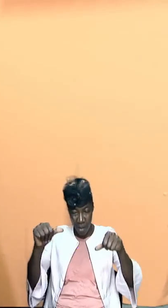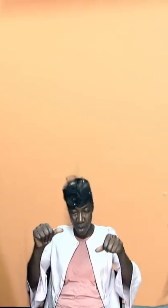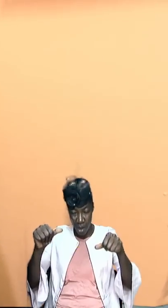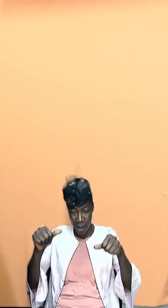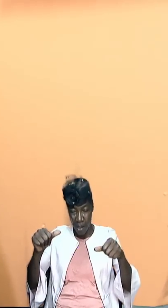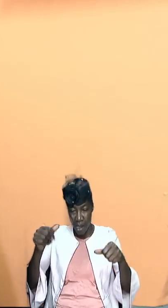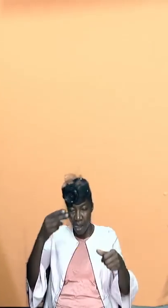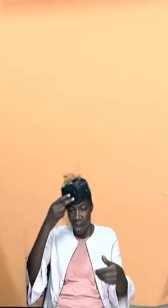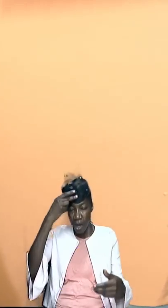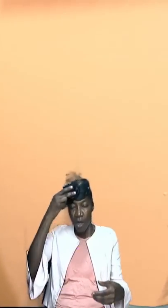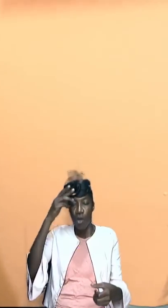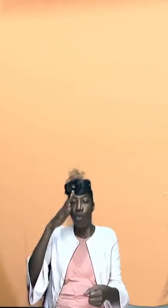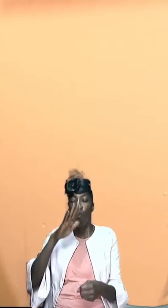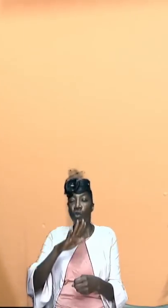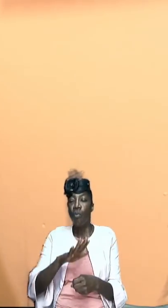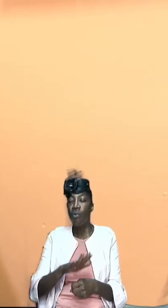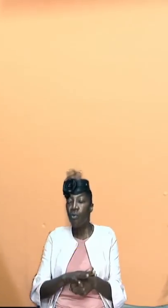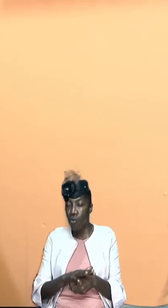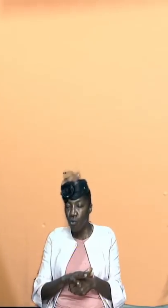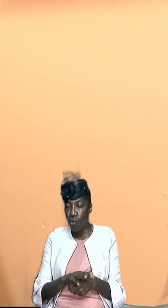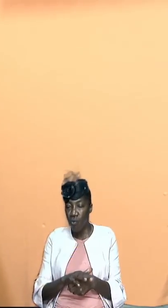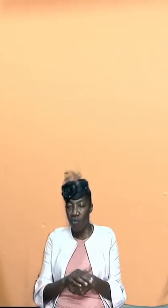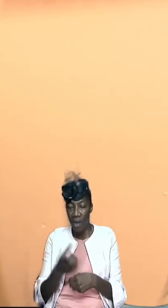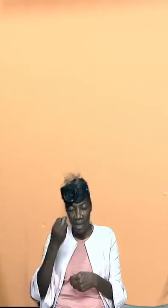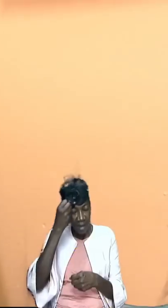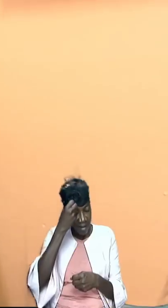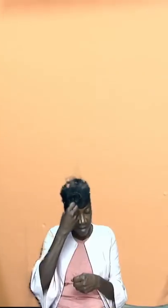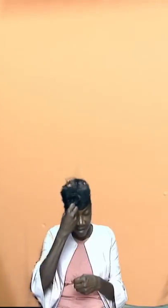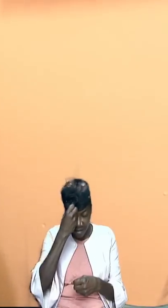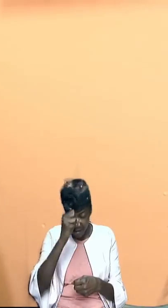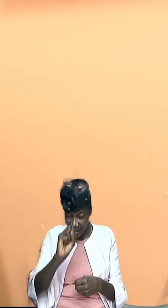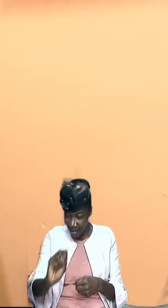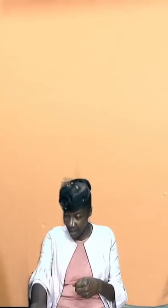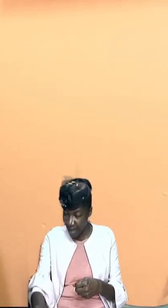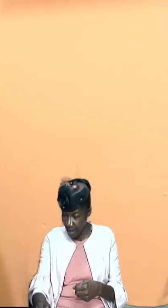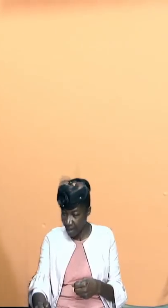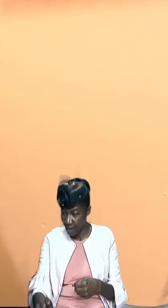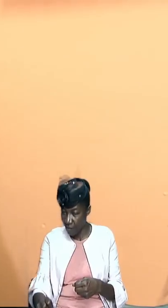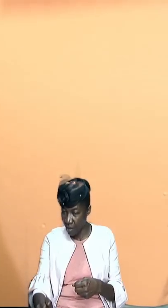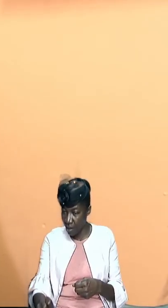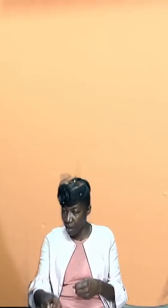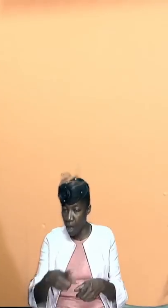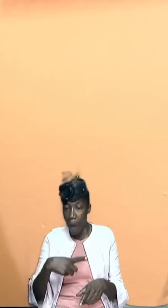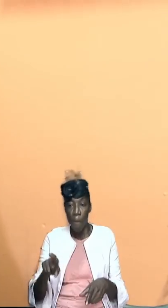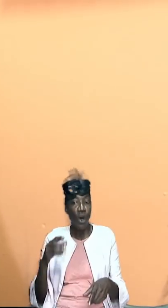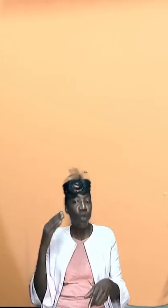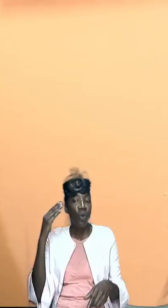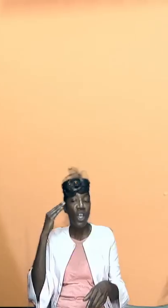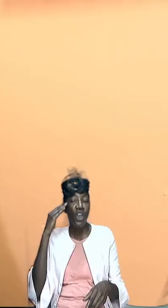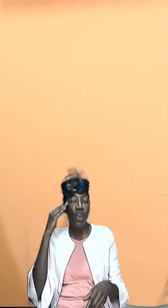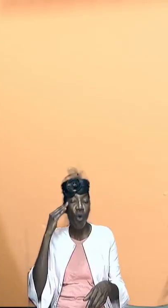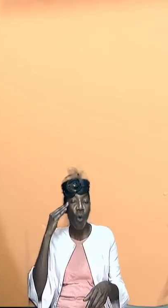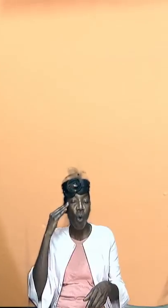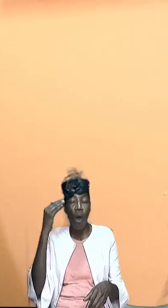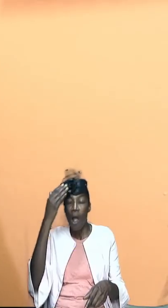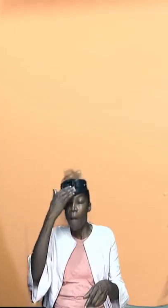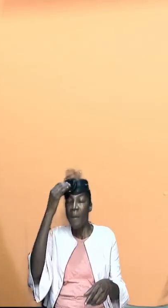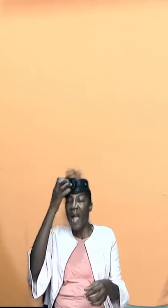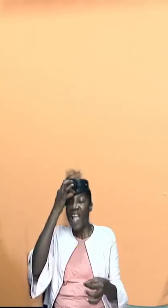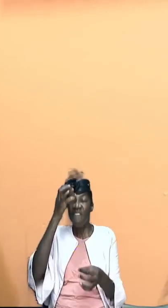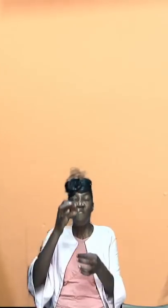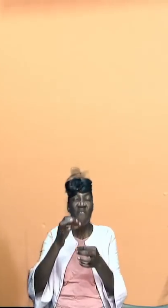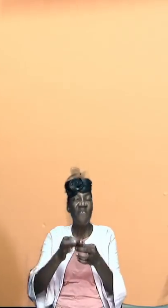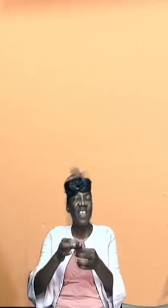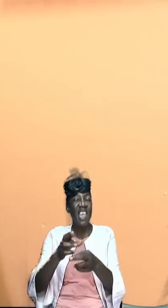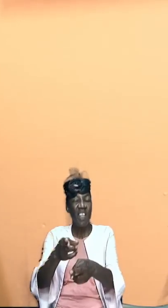scientifically, but we know it because by faith we receive it. It is in the Word of God.